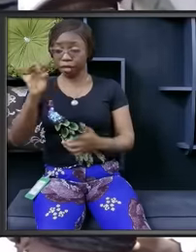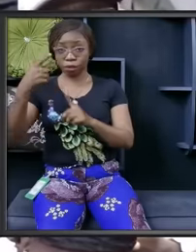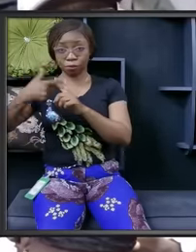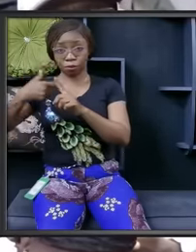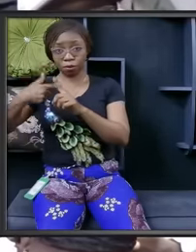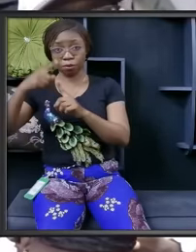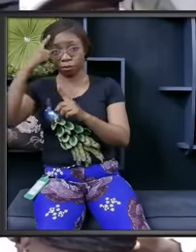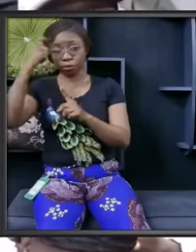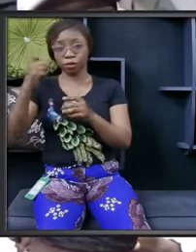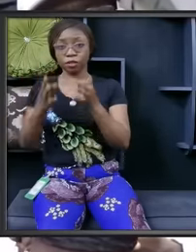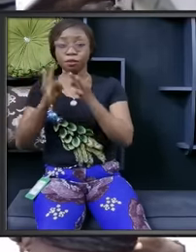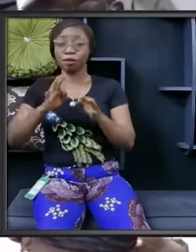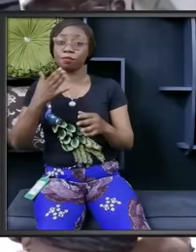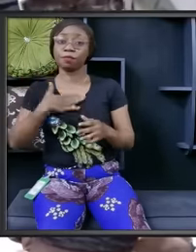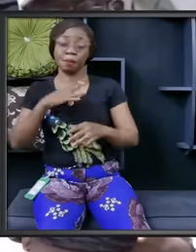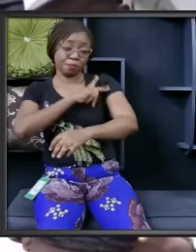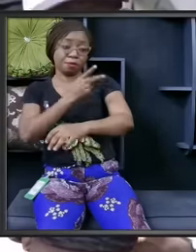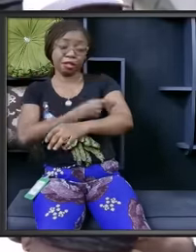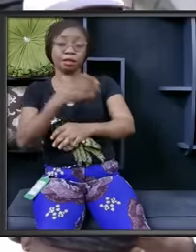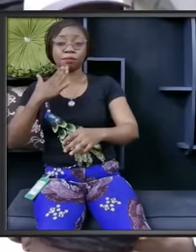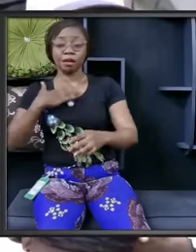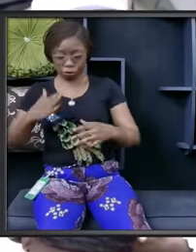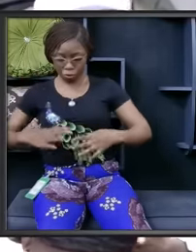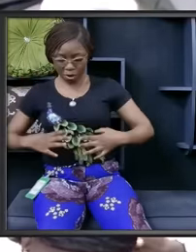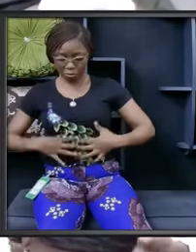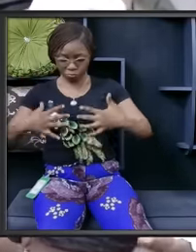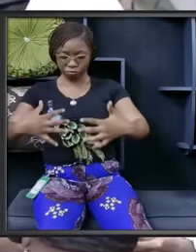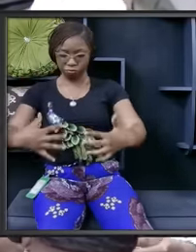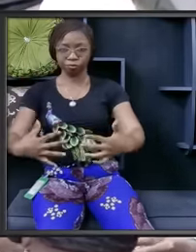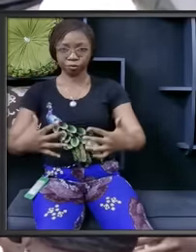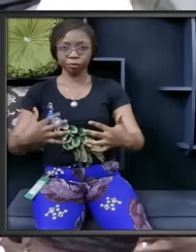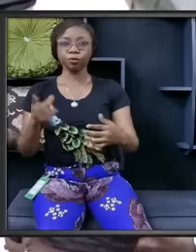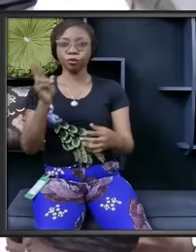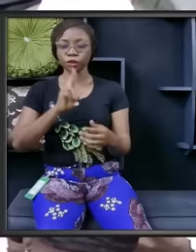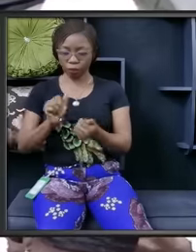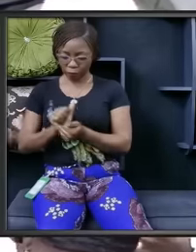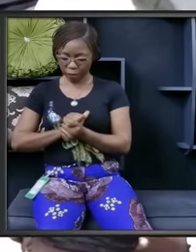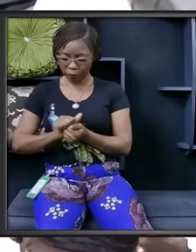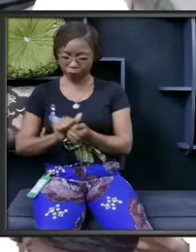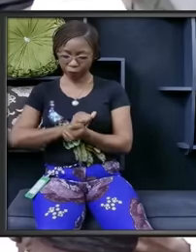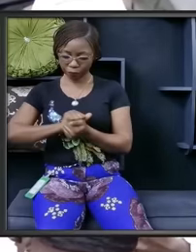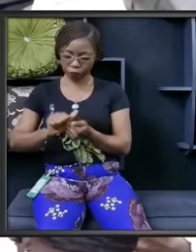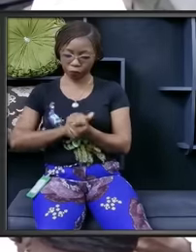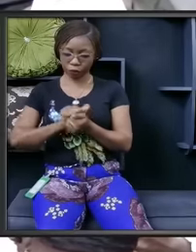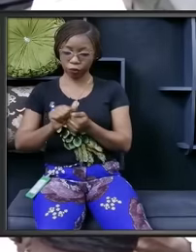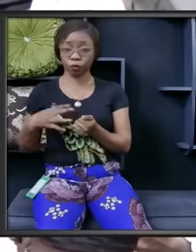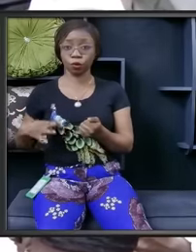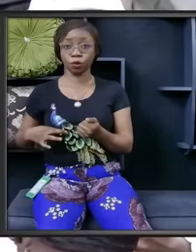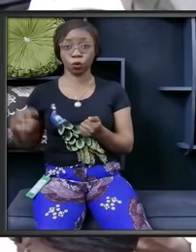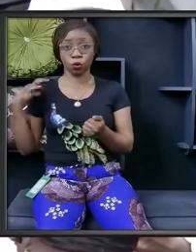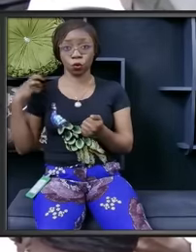the day big when I day pregnant. 8 months. Now I carry the wash my husband's clothes in front of our corridor.